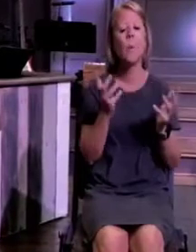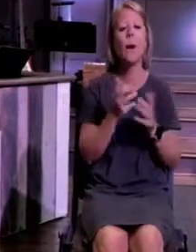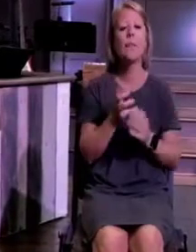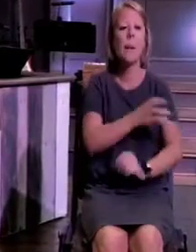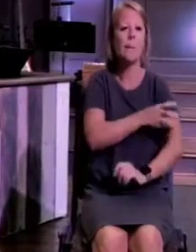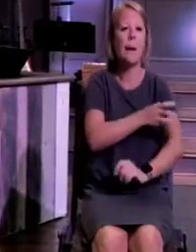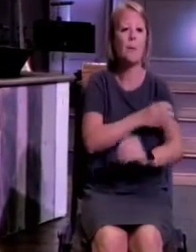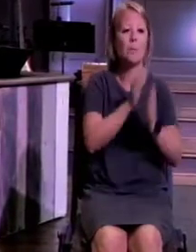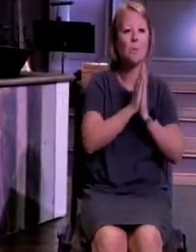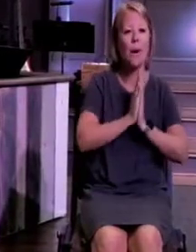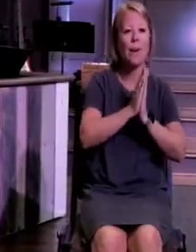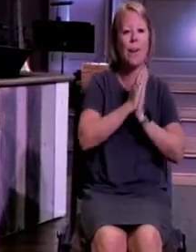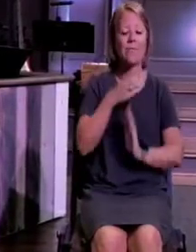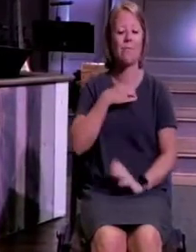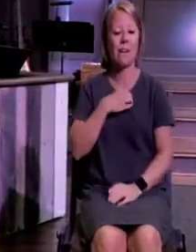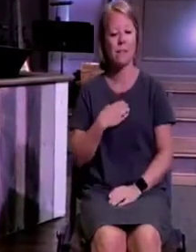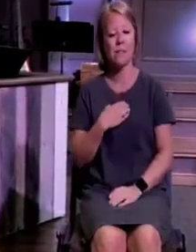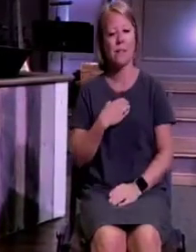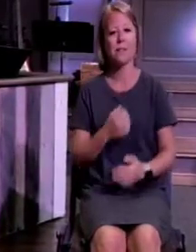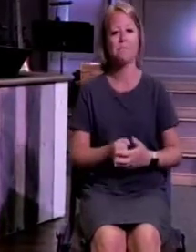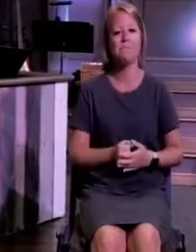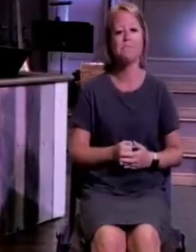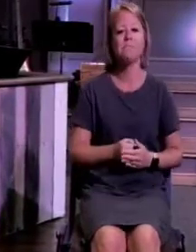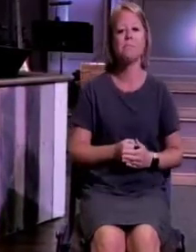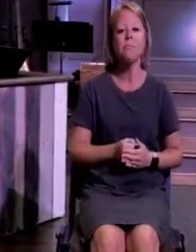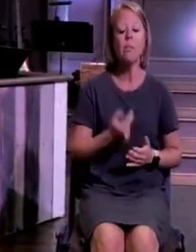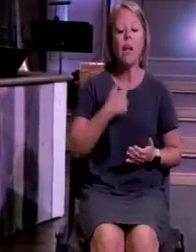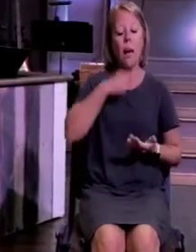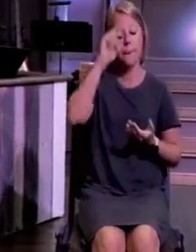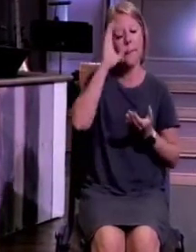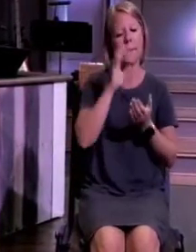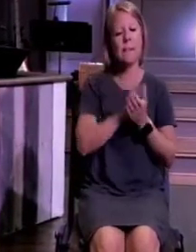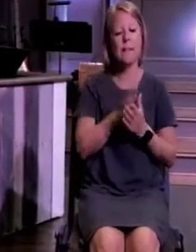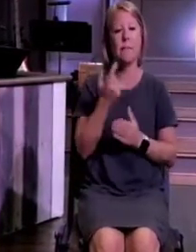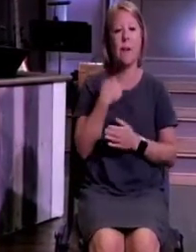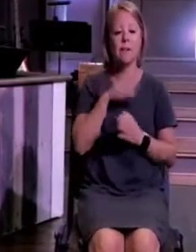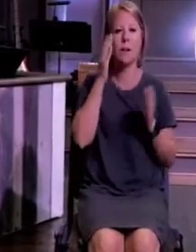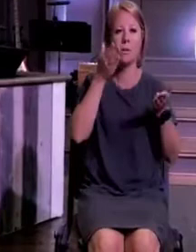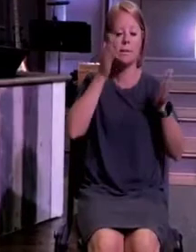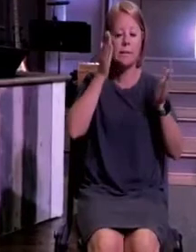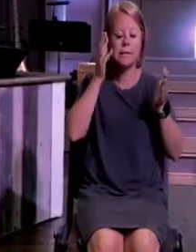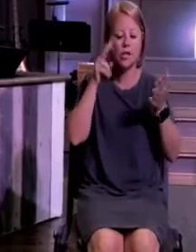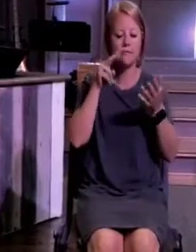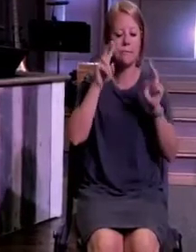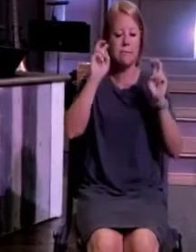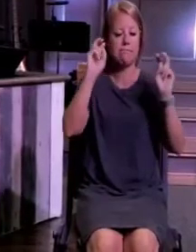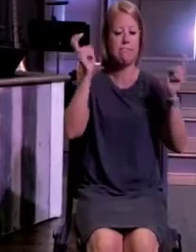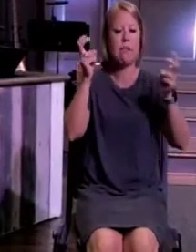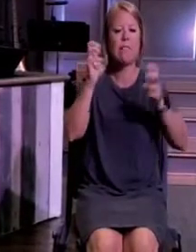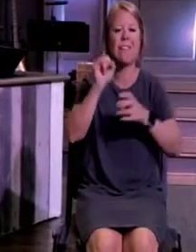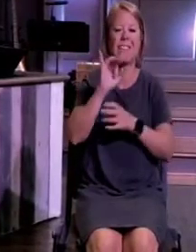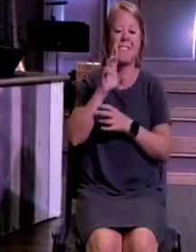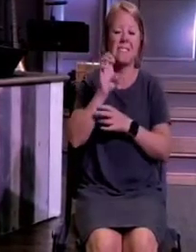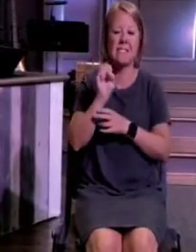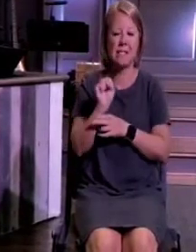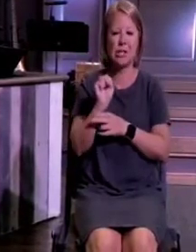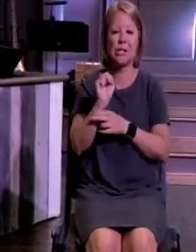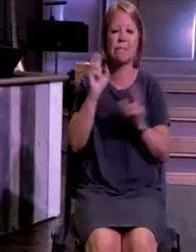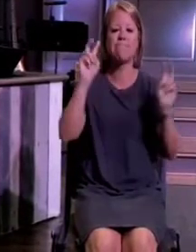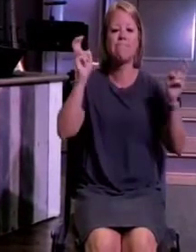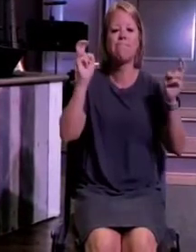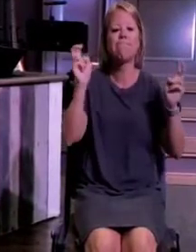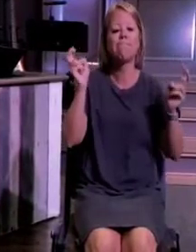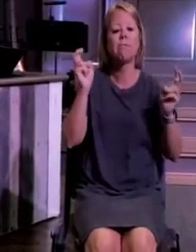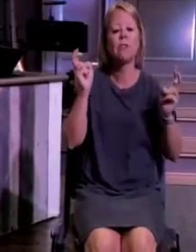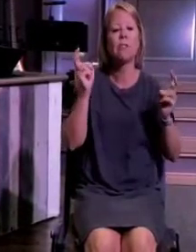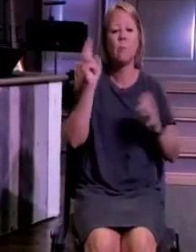Power of Prayer and Fasting. I believe that when we turn our attention to that title, that series title, to which we will be